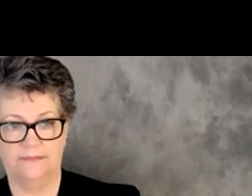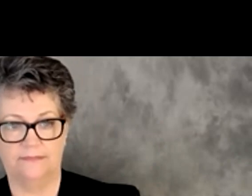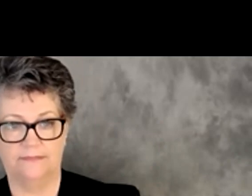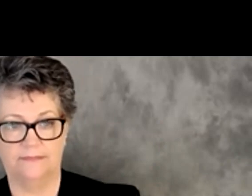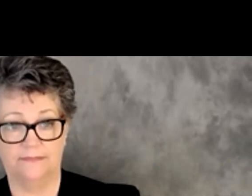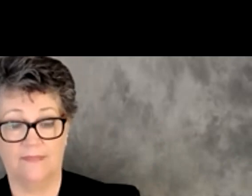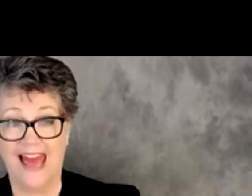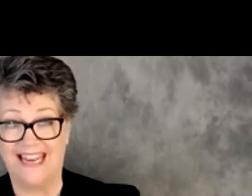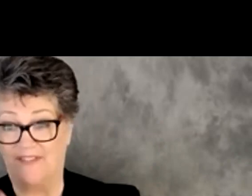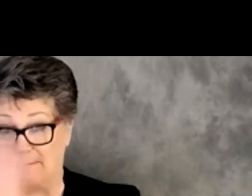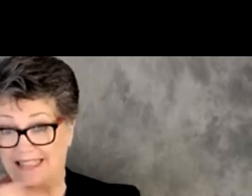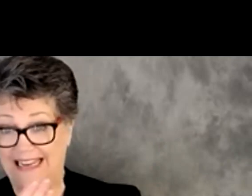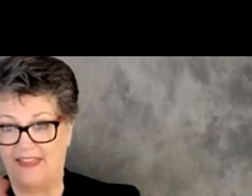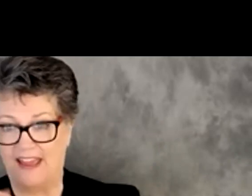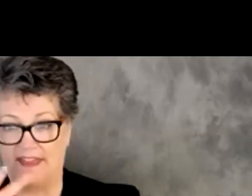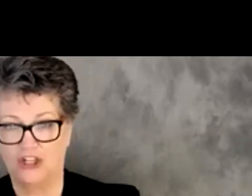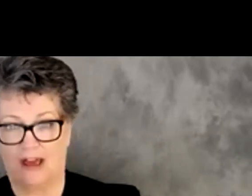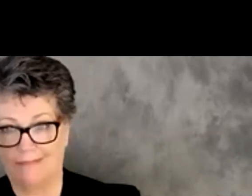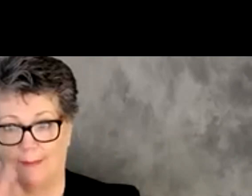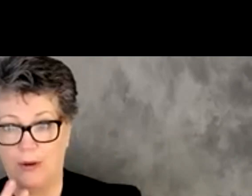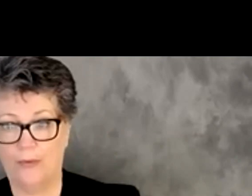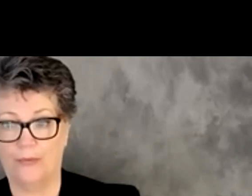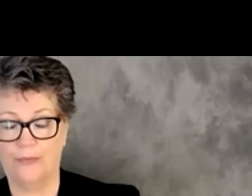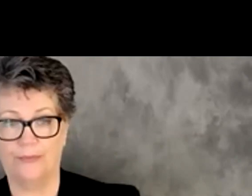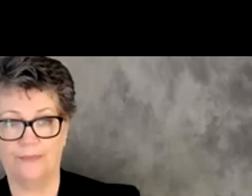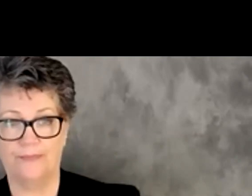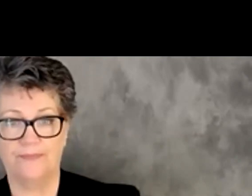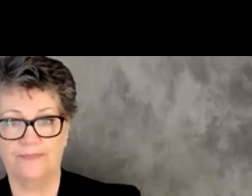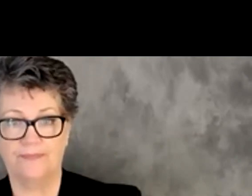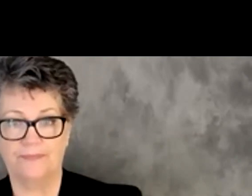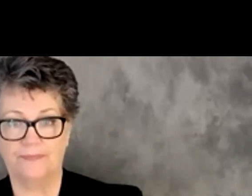And if I'm missing anything in the chat, please let me know.